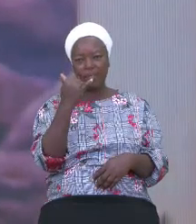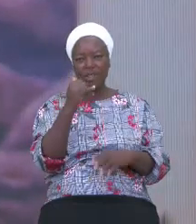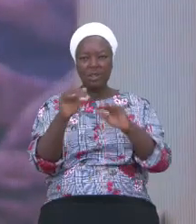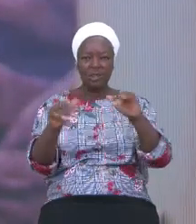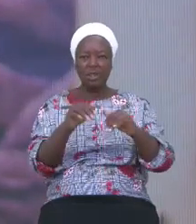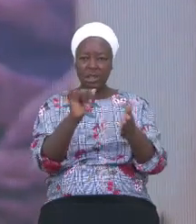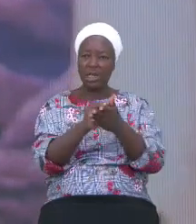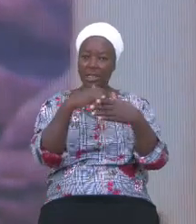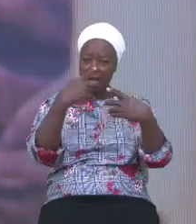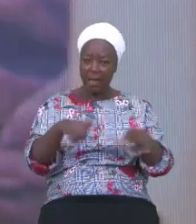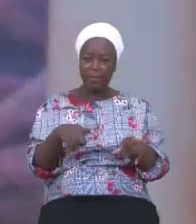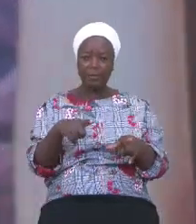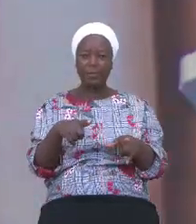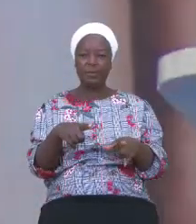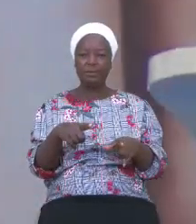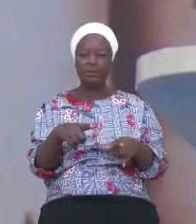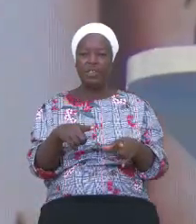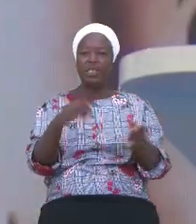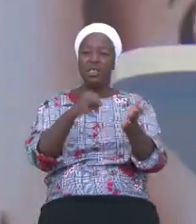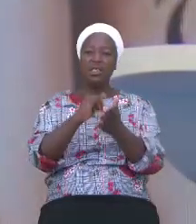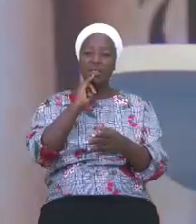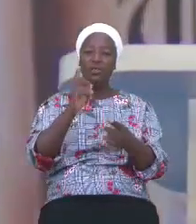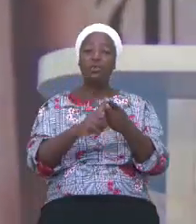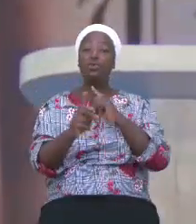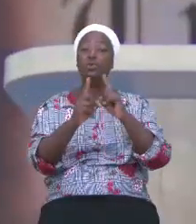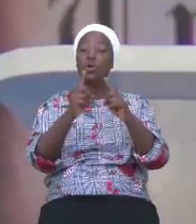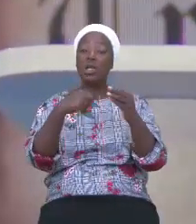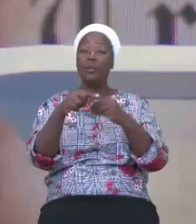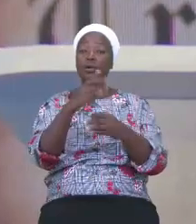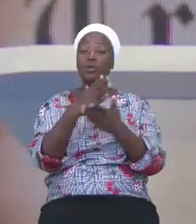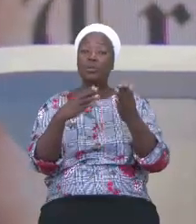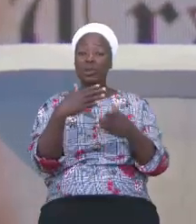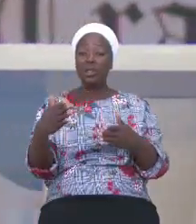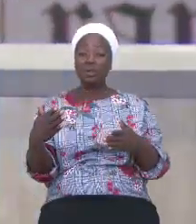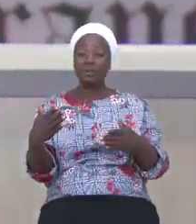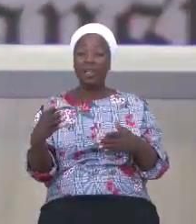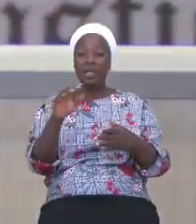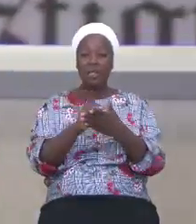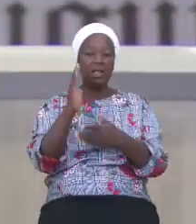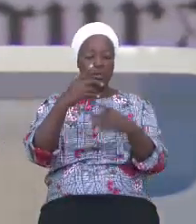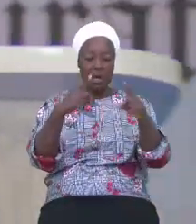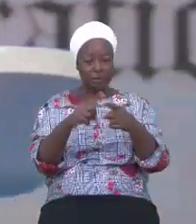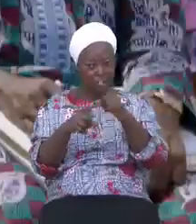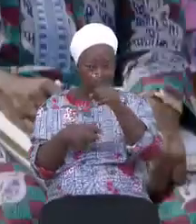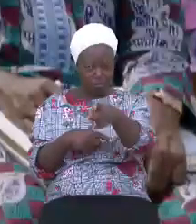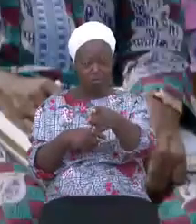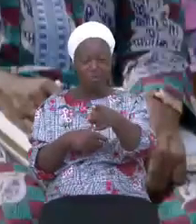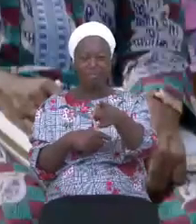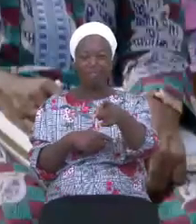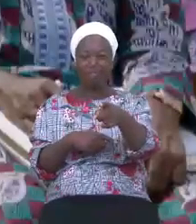that happen? It's to talk about something that will happen to you.